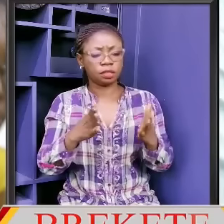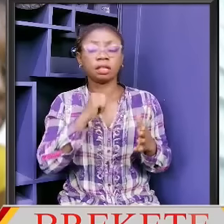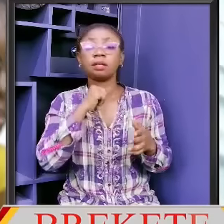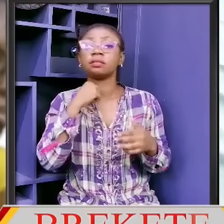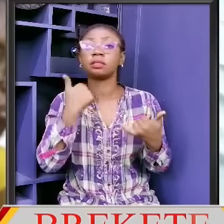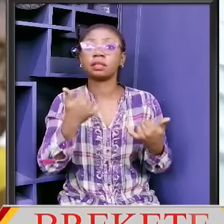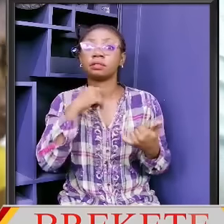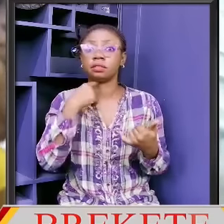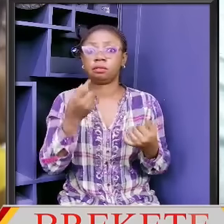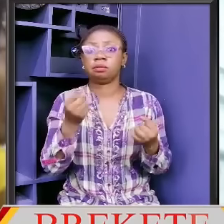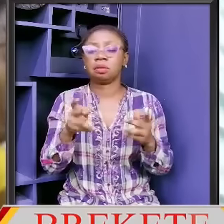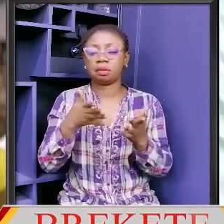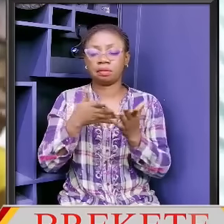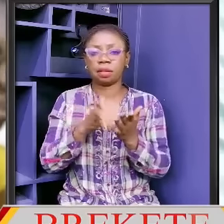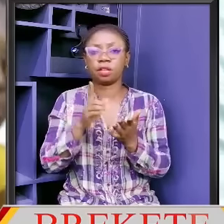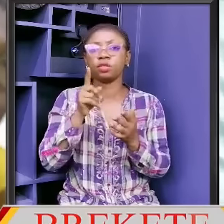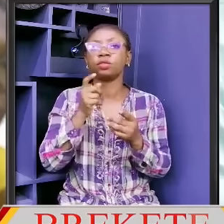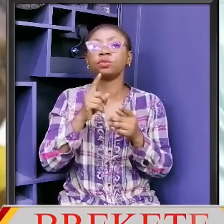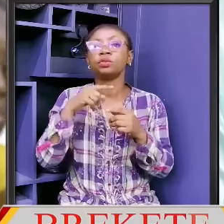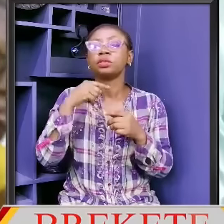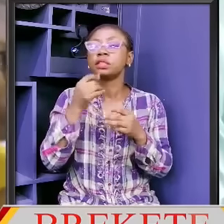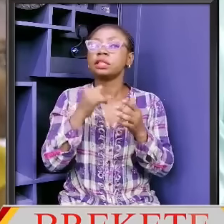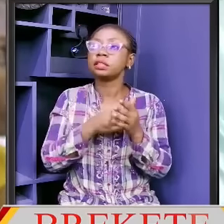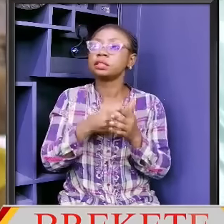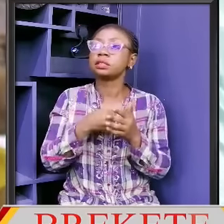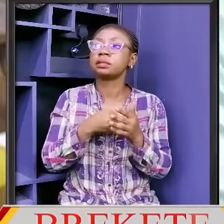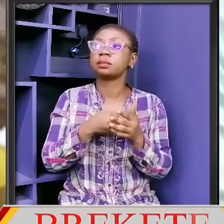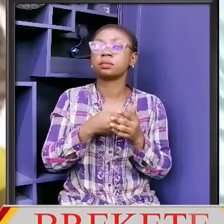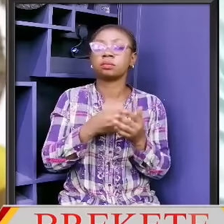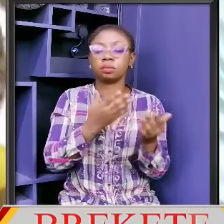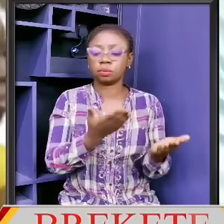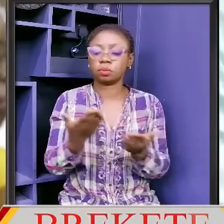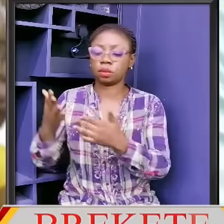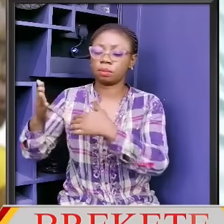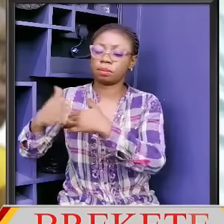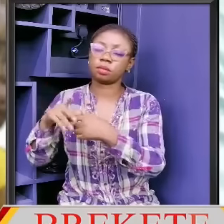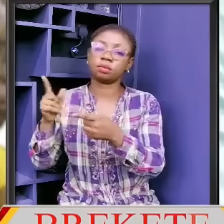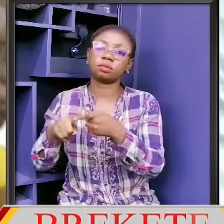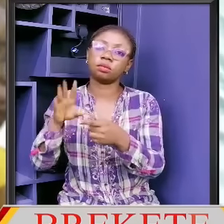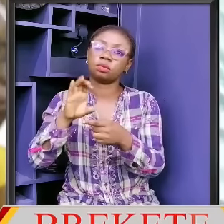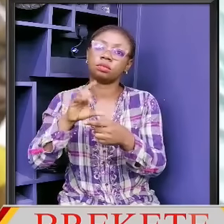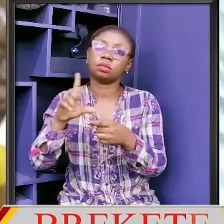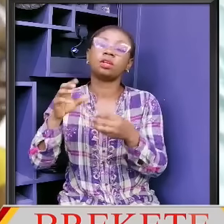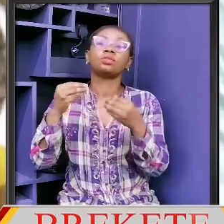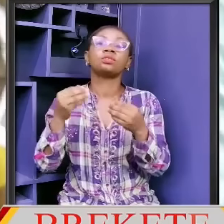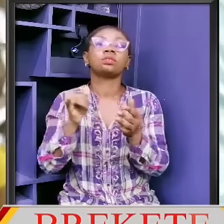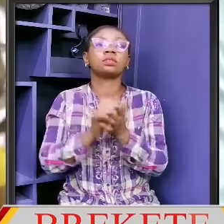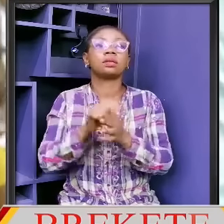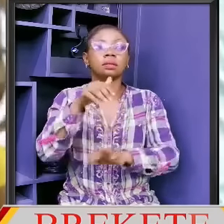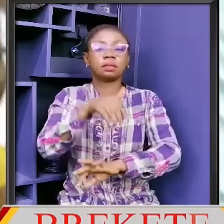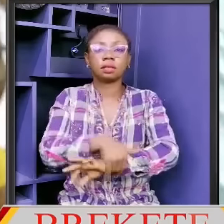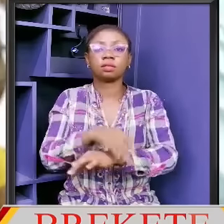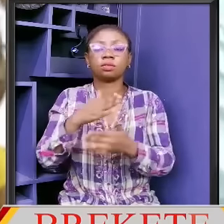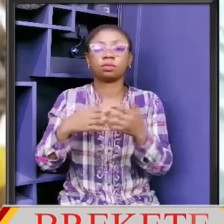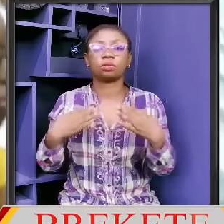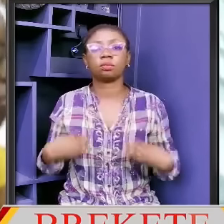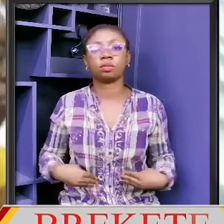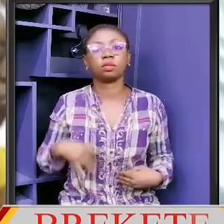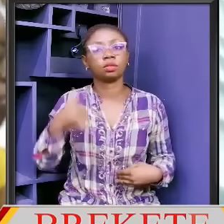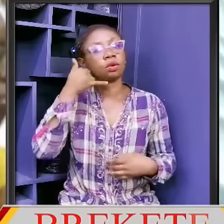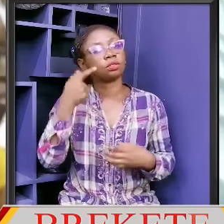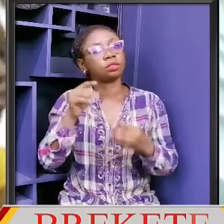fine. You go talk her. Now he can't carry him back to cell. So that night, somebody now can call